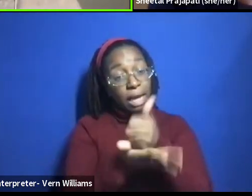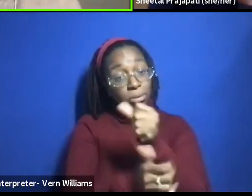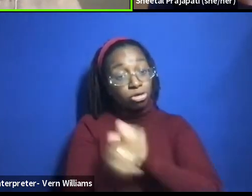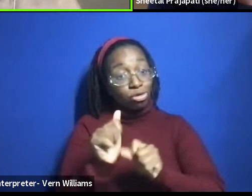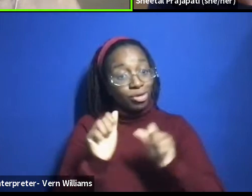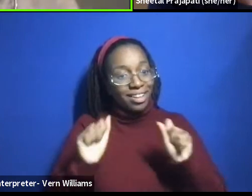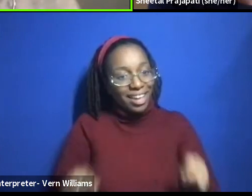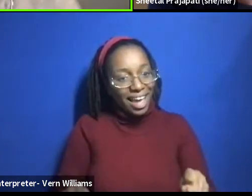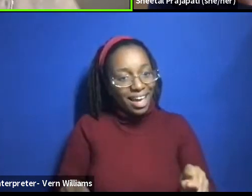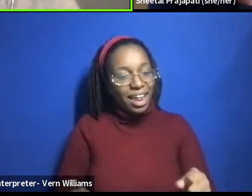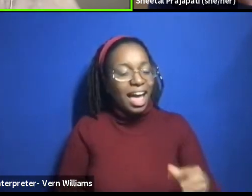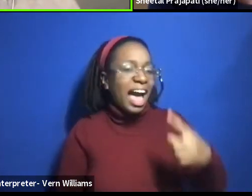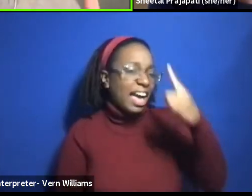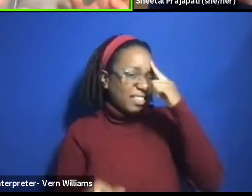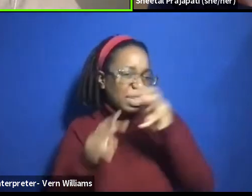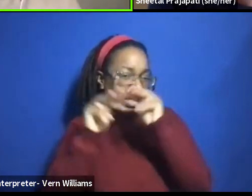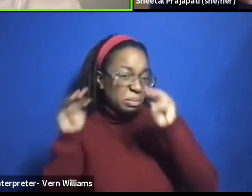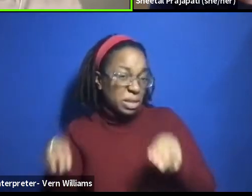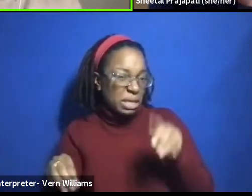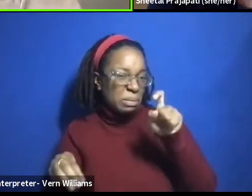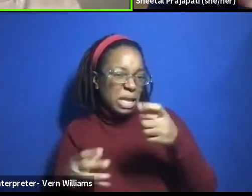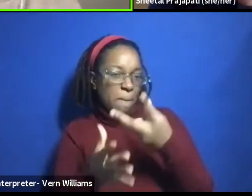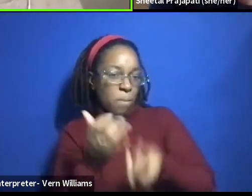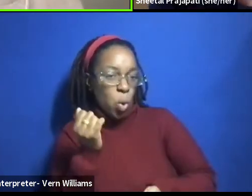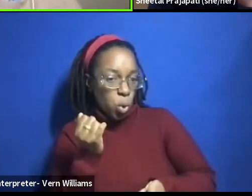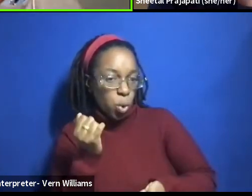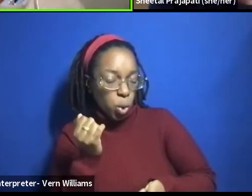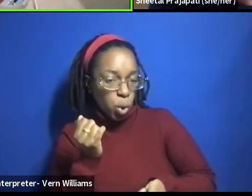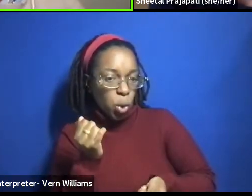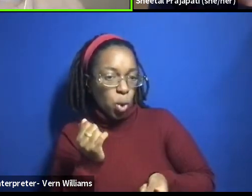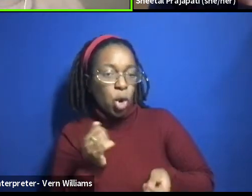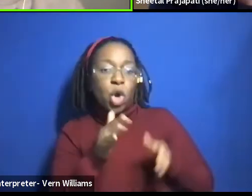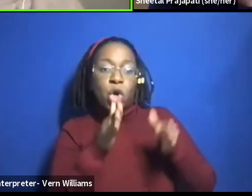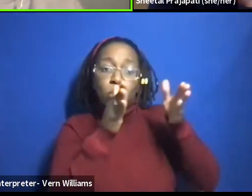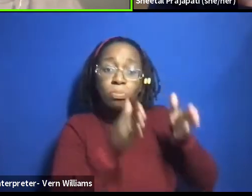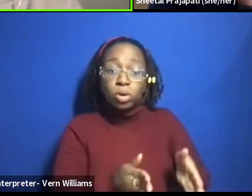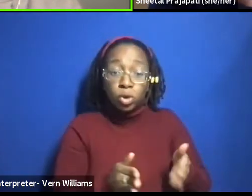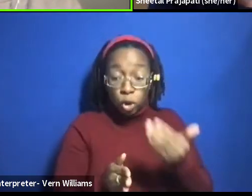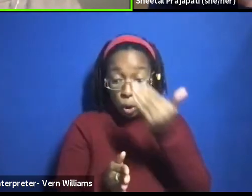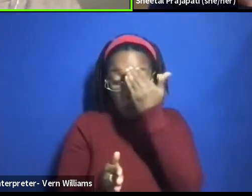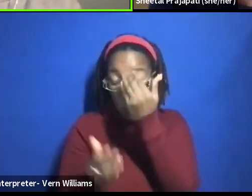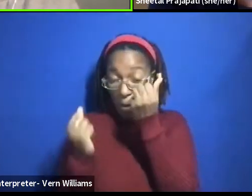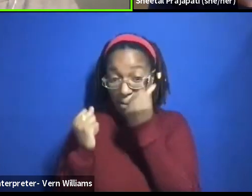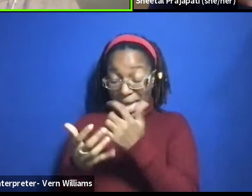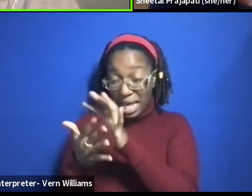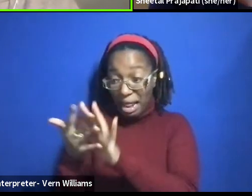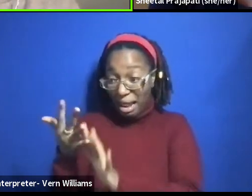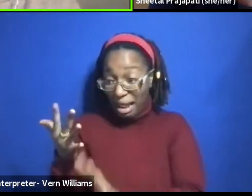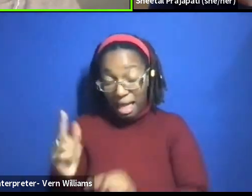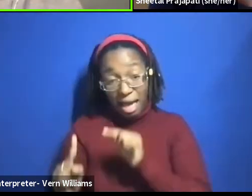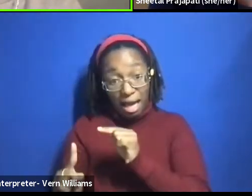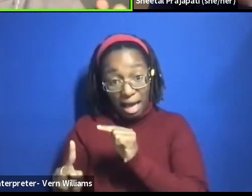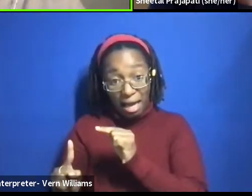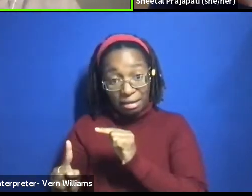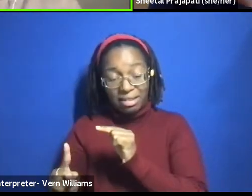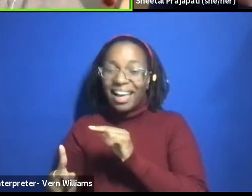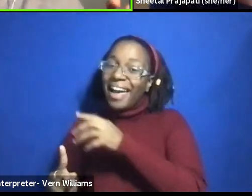think a museum needs both things. Needs the person that knows a lot of things and the person that knows one thing very